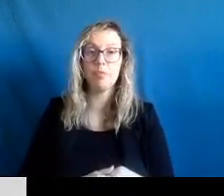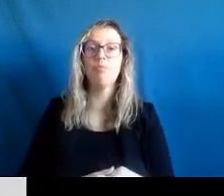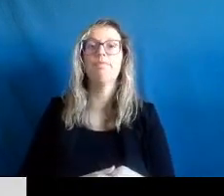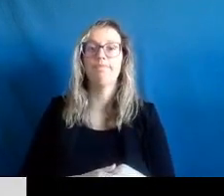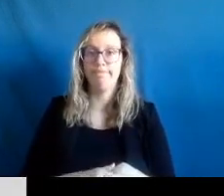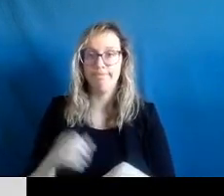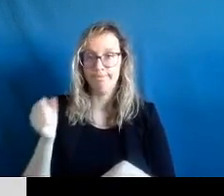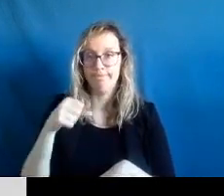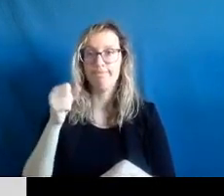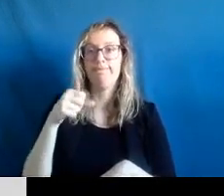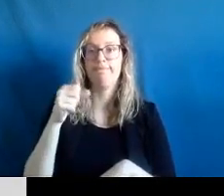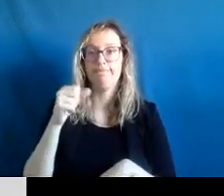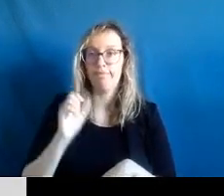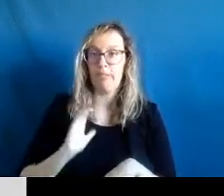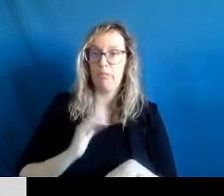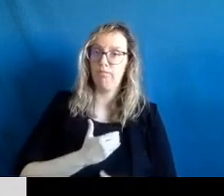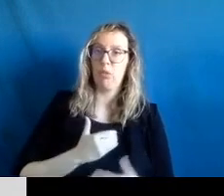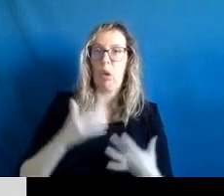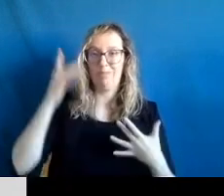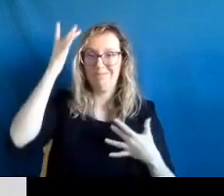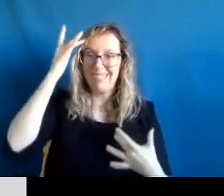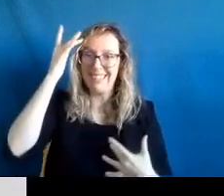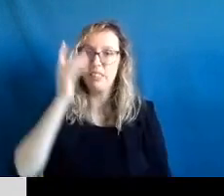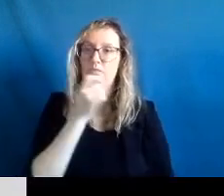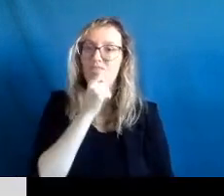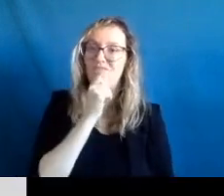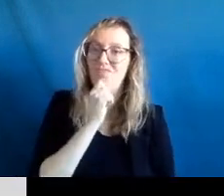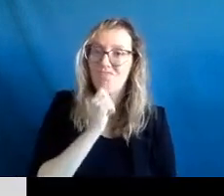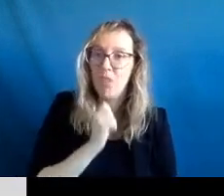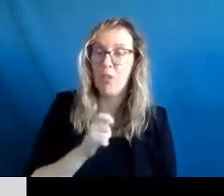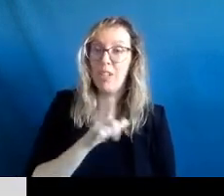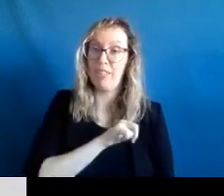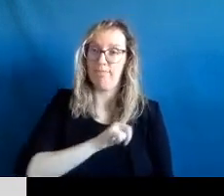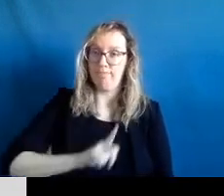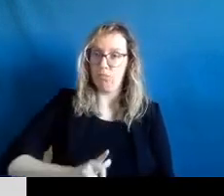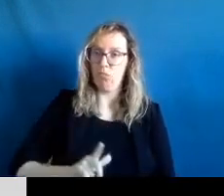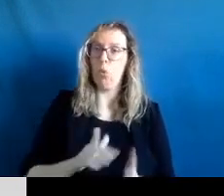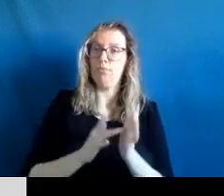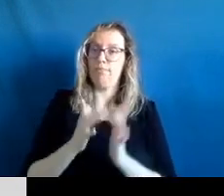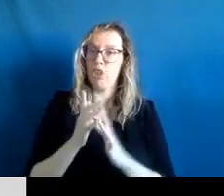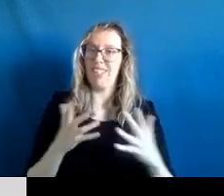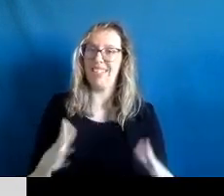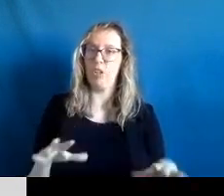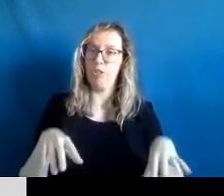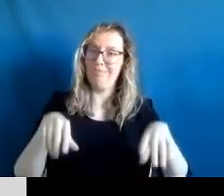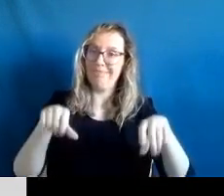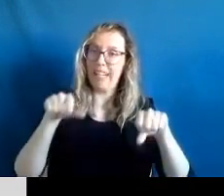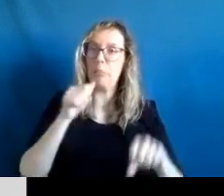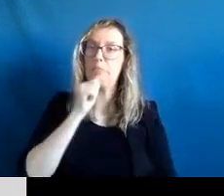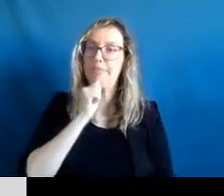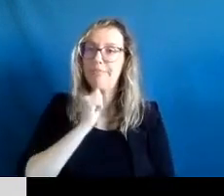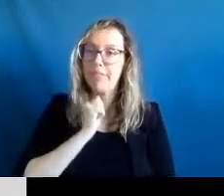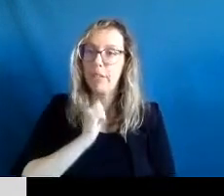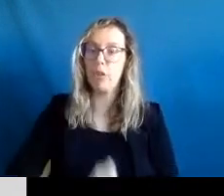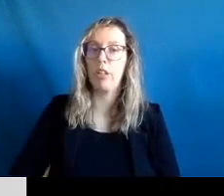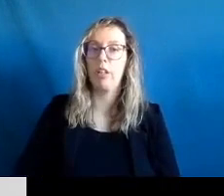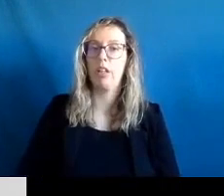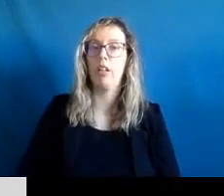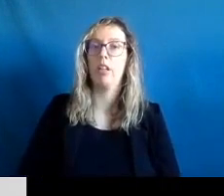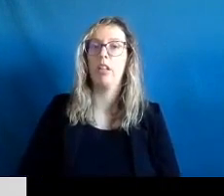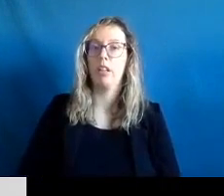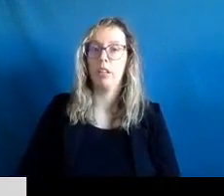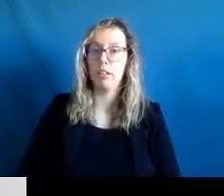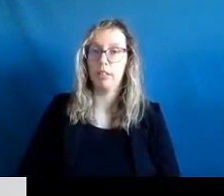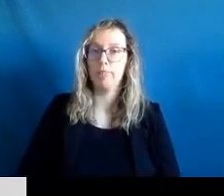carried, and our sufferings that he bore, but we thought him afflicted, struck down by God and